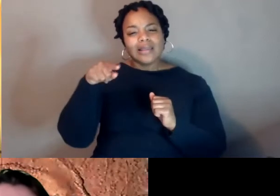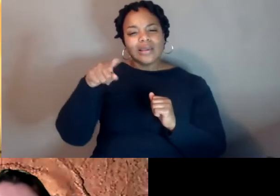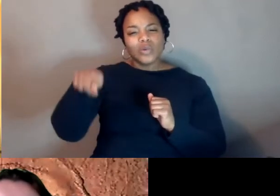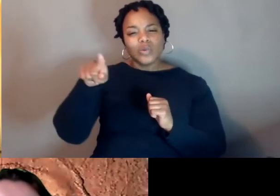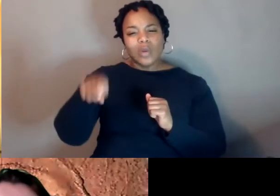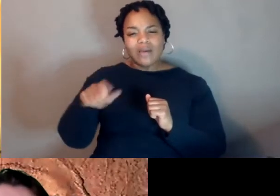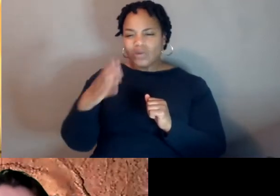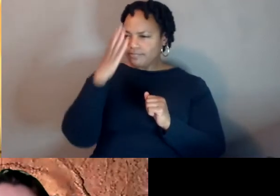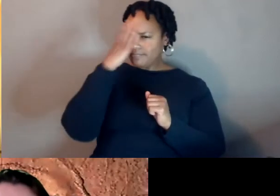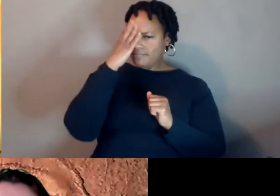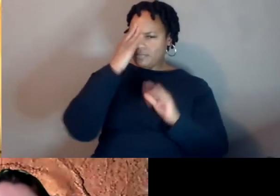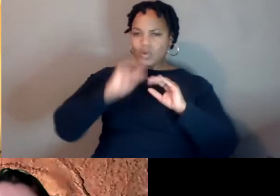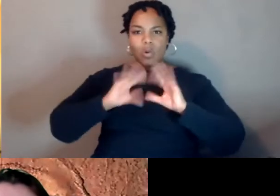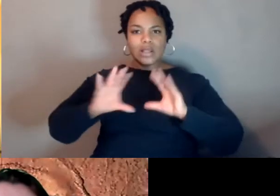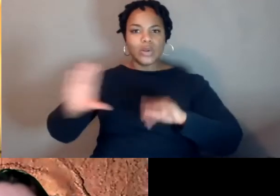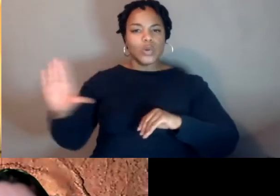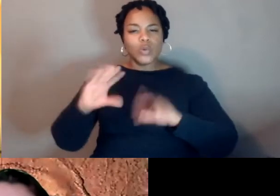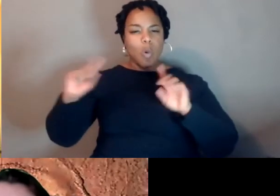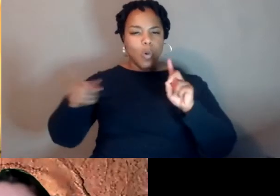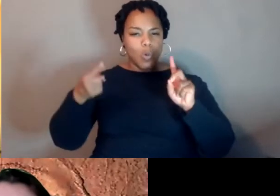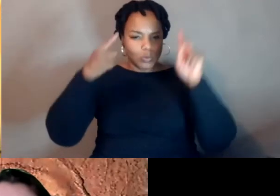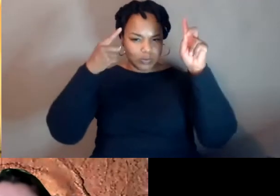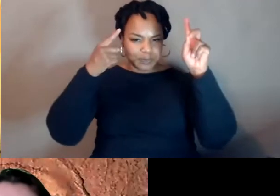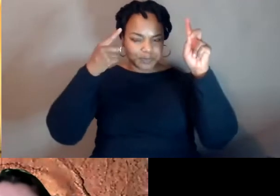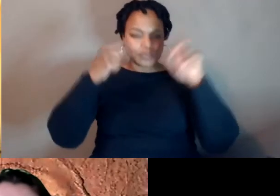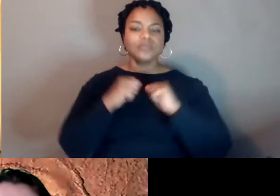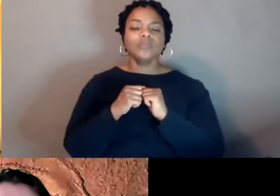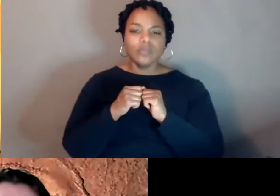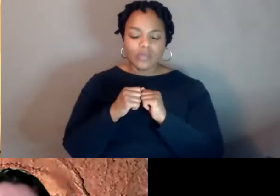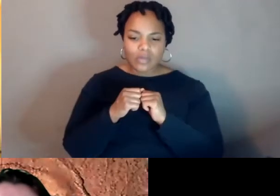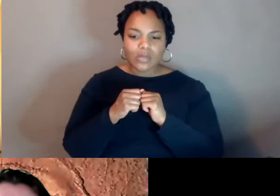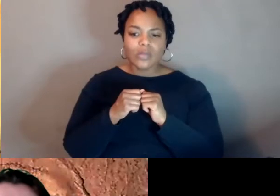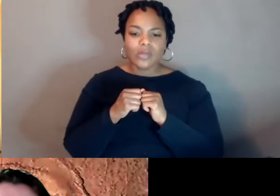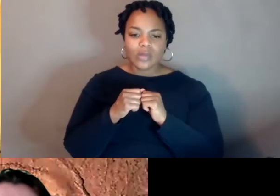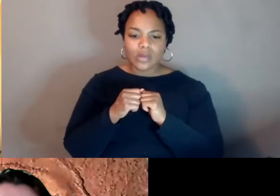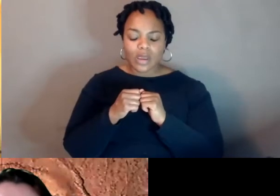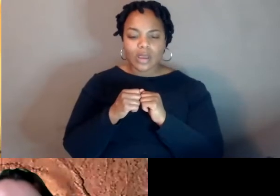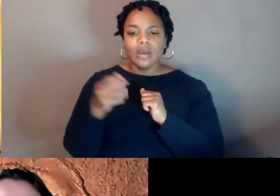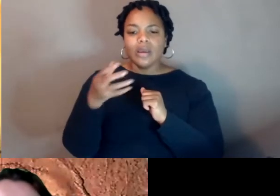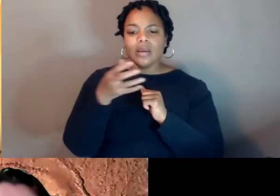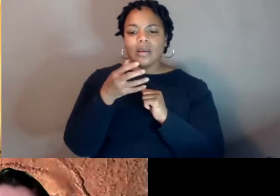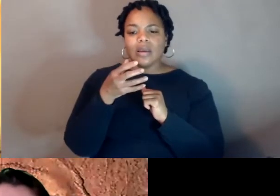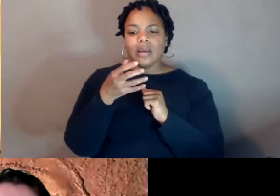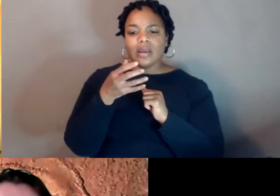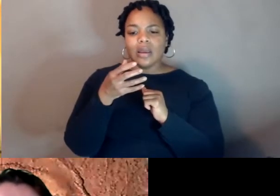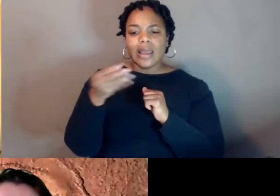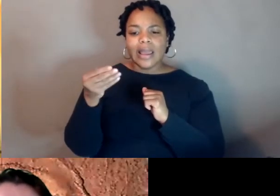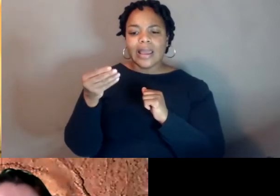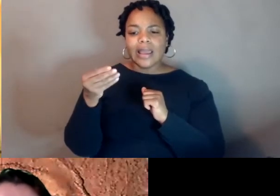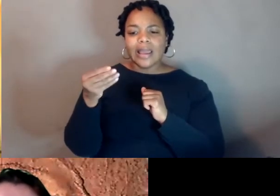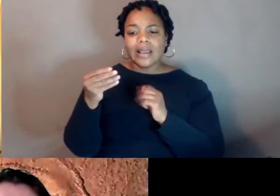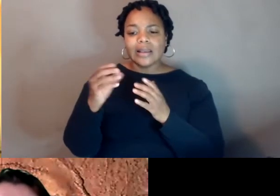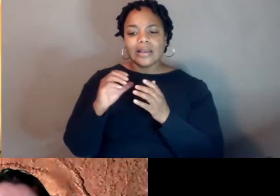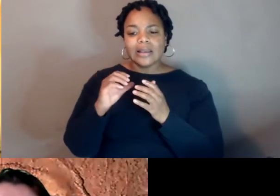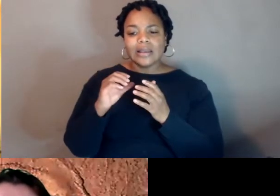objectives and what criteria you will use to select